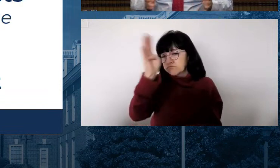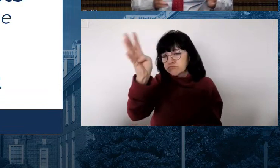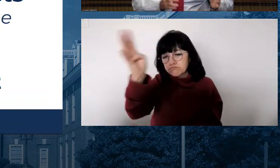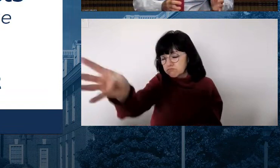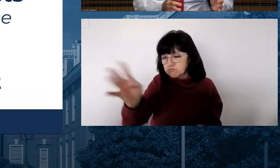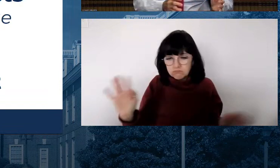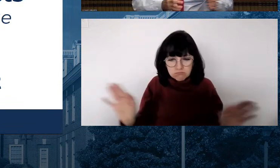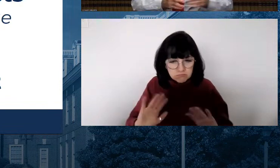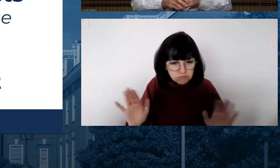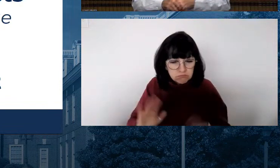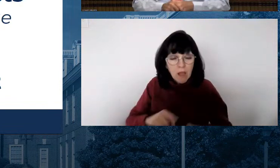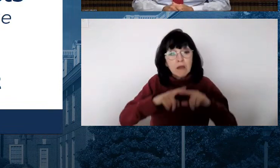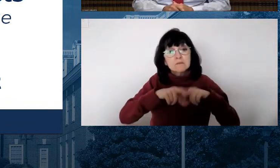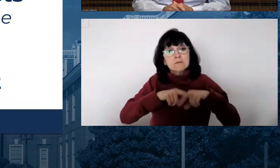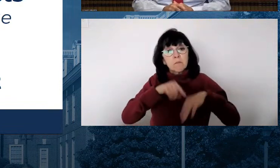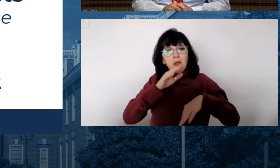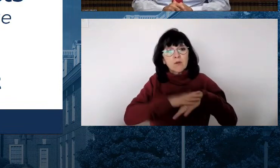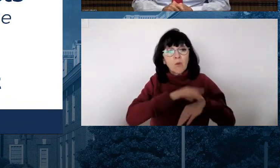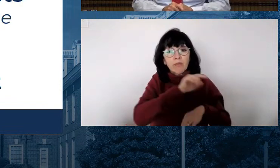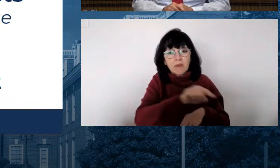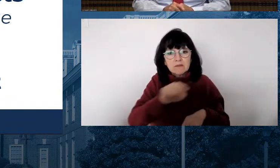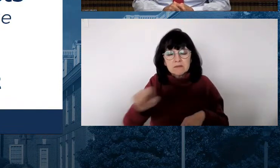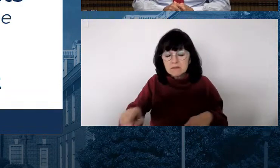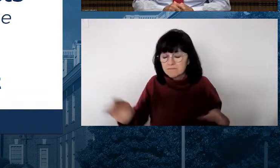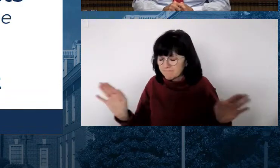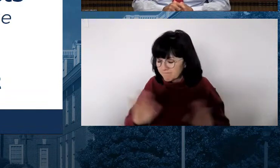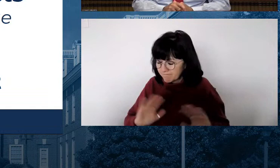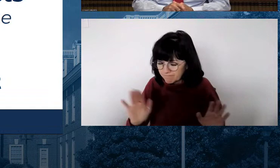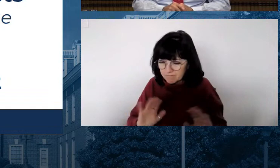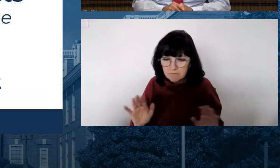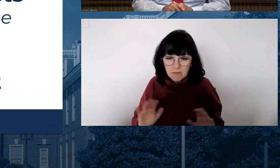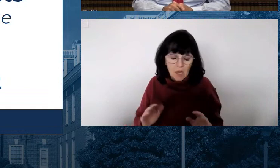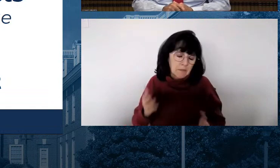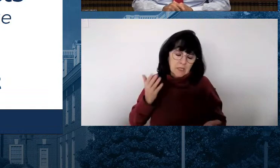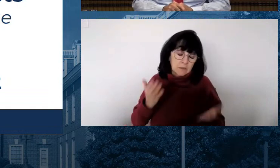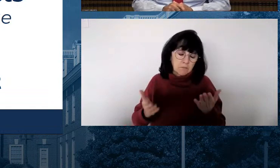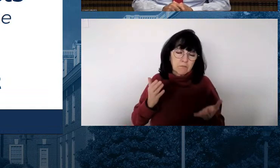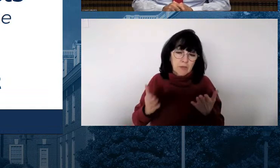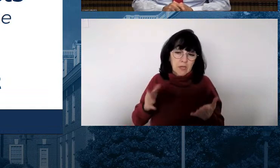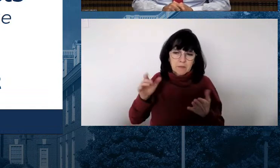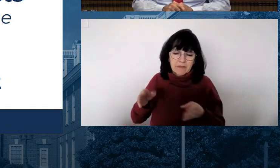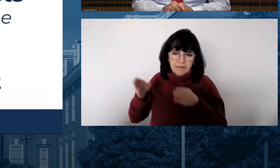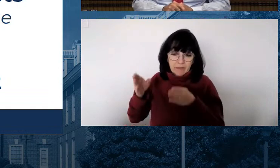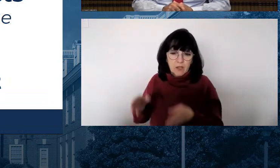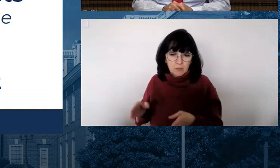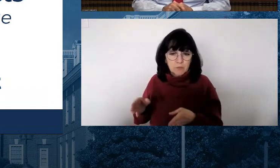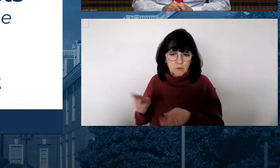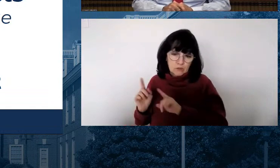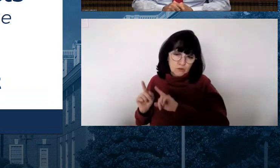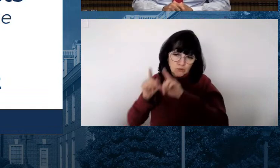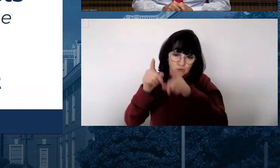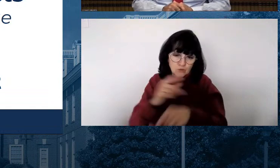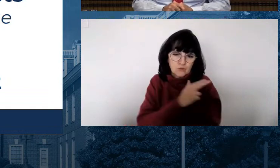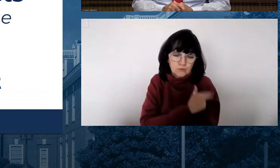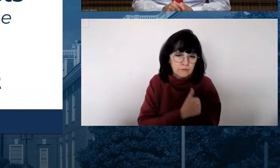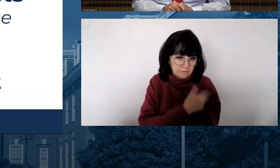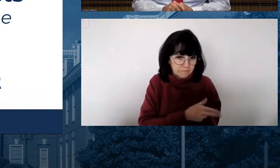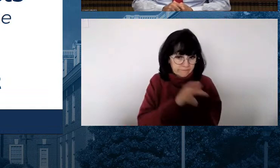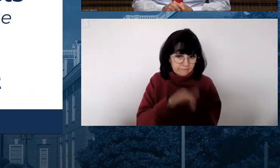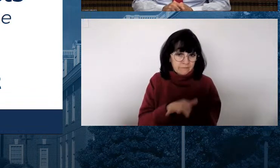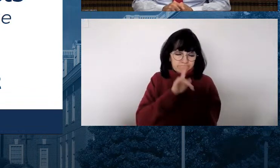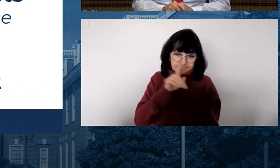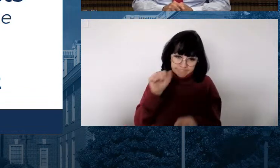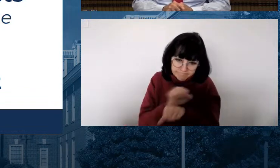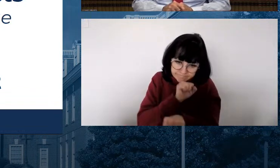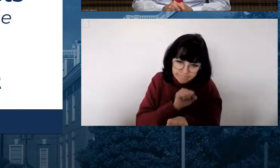somewhat dependent on whether somebody takes themselves to the hospital or calls 911. but it's as real a number as we